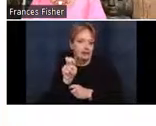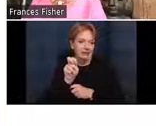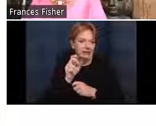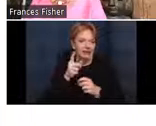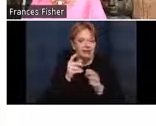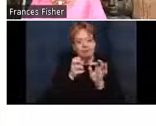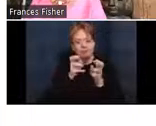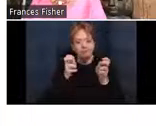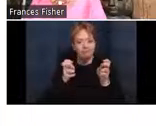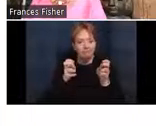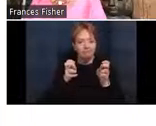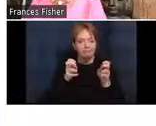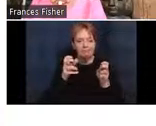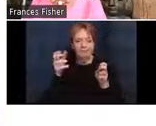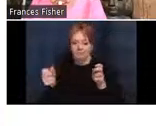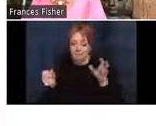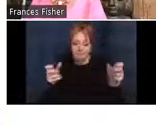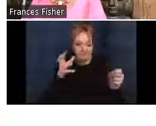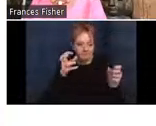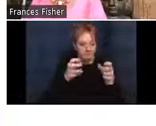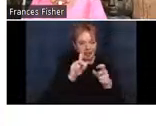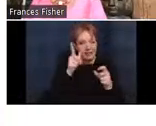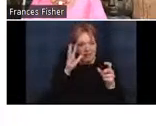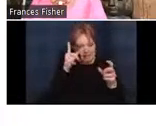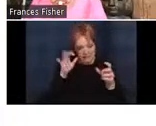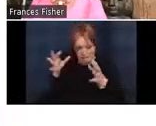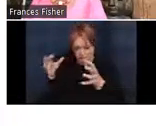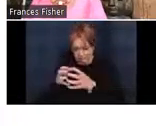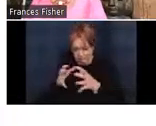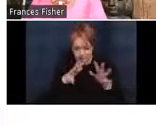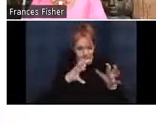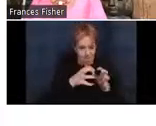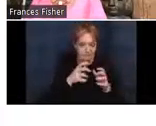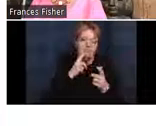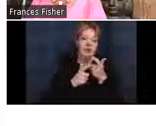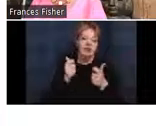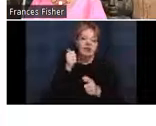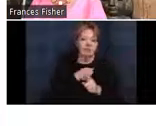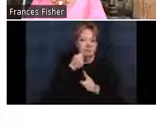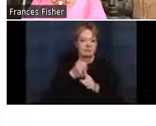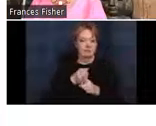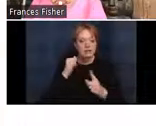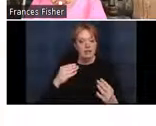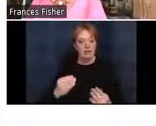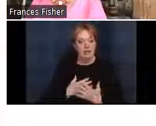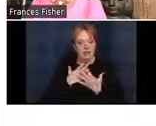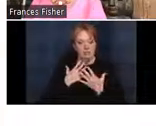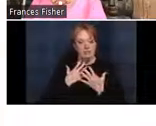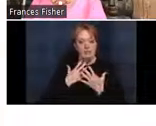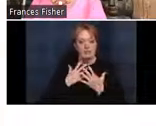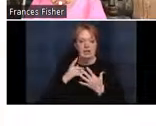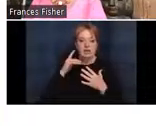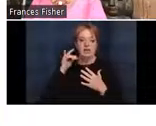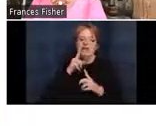ideas, and then a grouping is born. She said the most significant thing about this sculpture was that the inspiration, the derivation, is